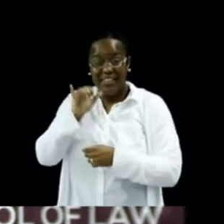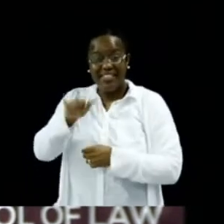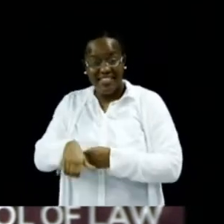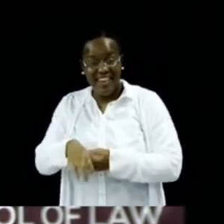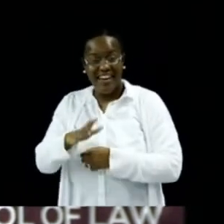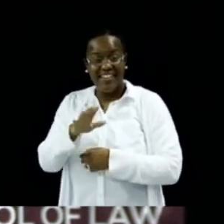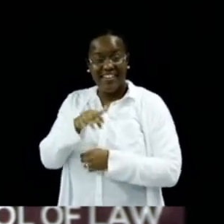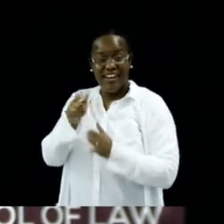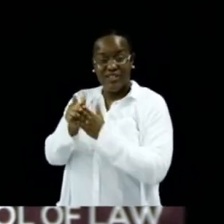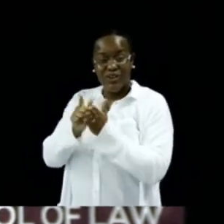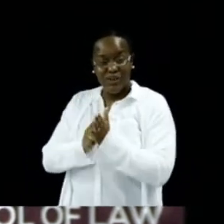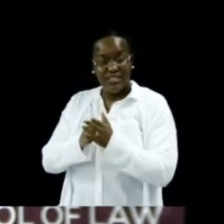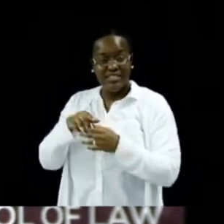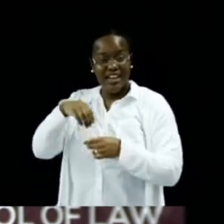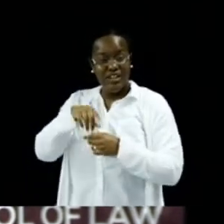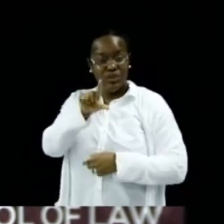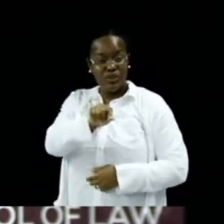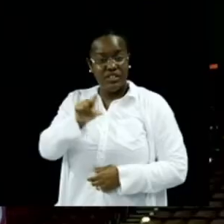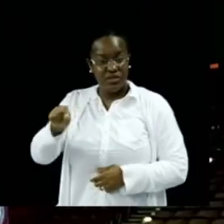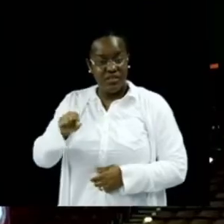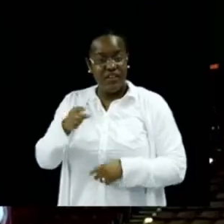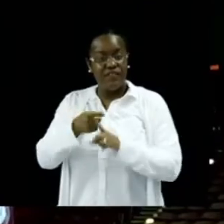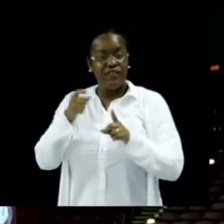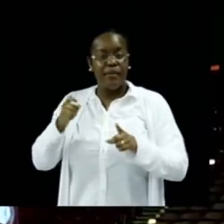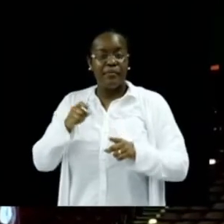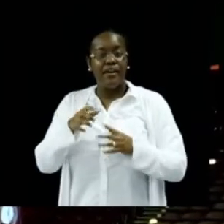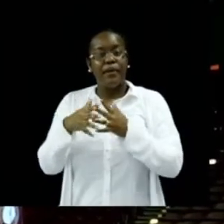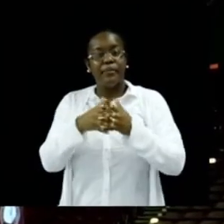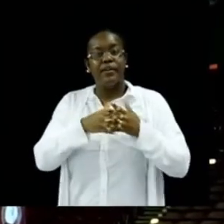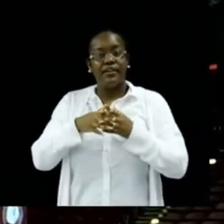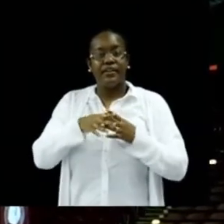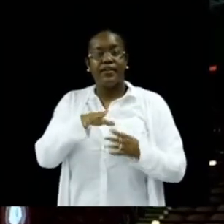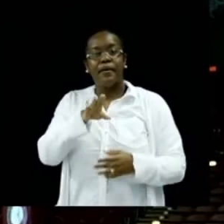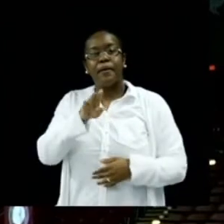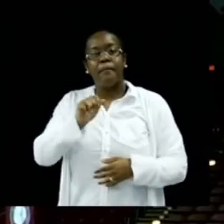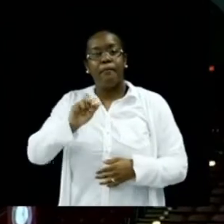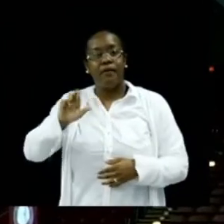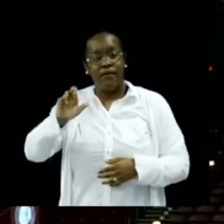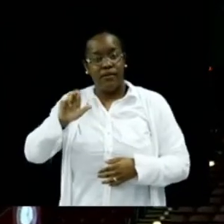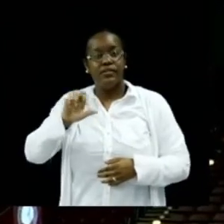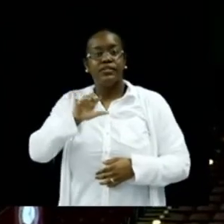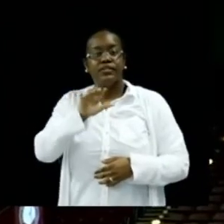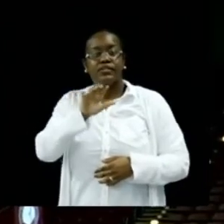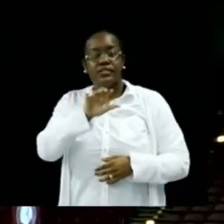2020, according to the American Bar Association, is